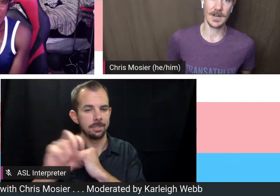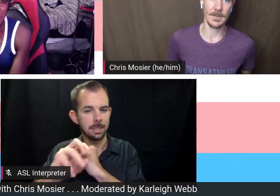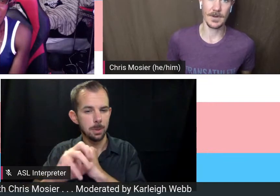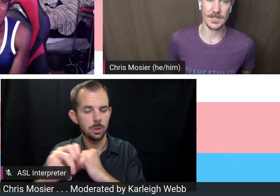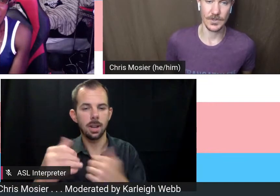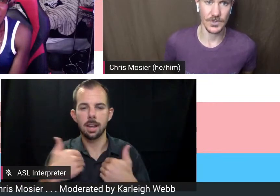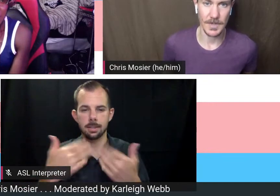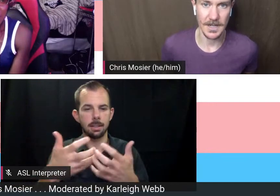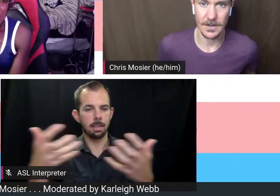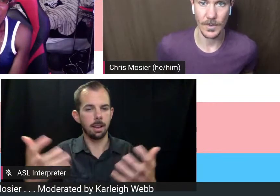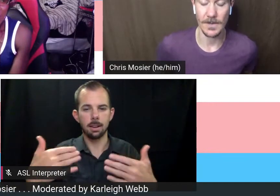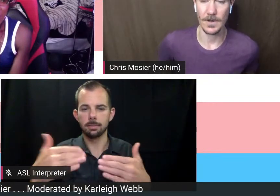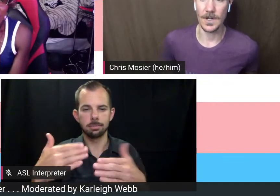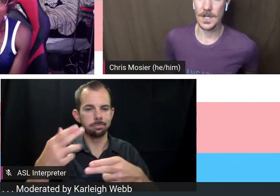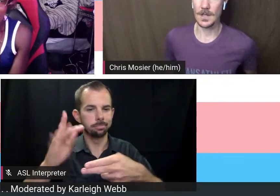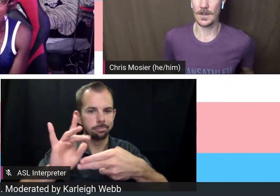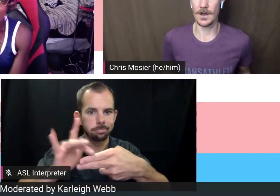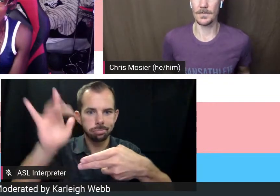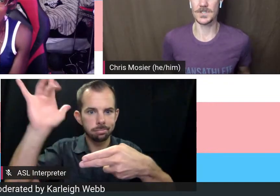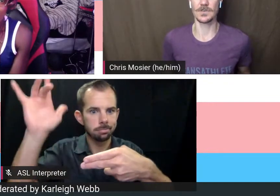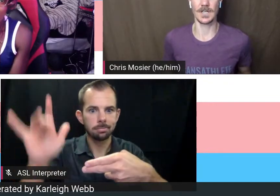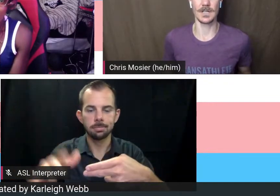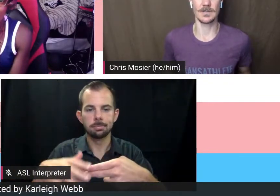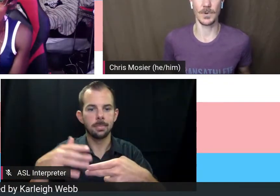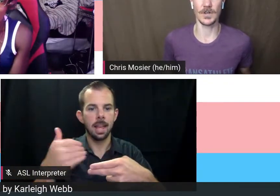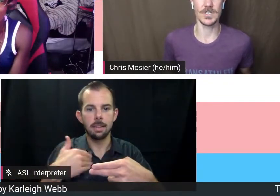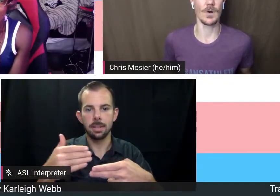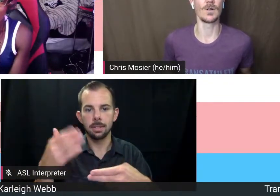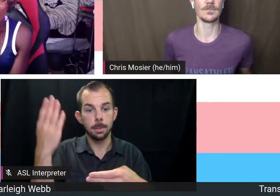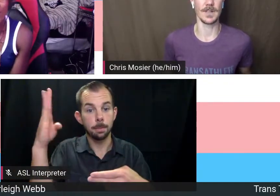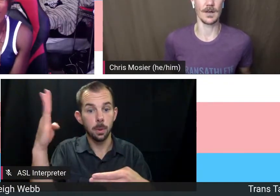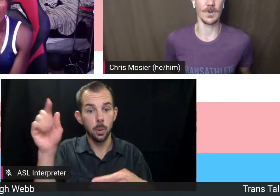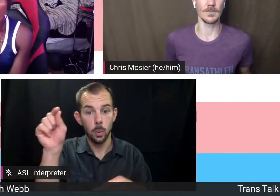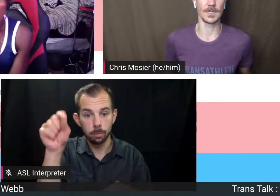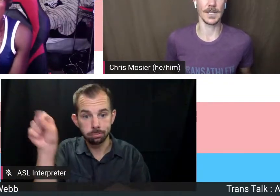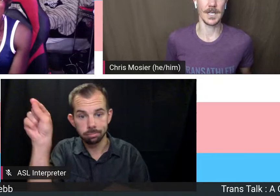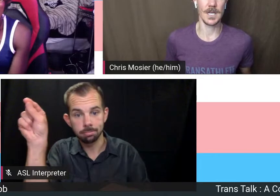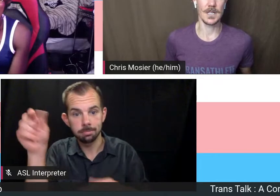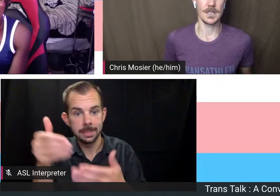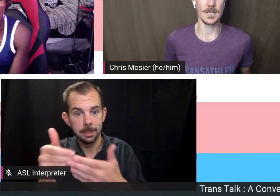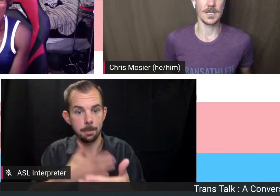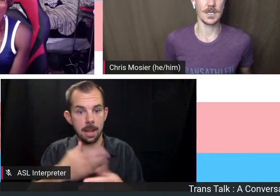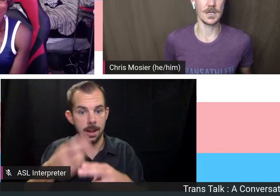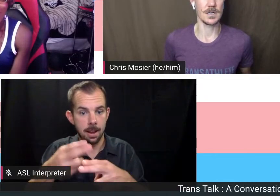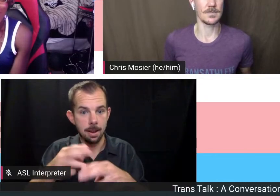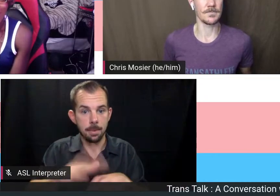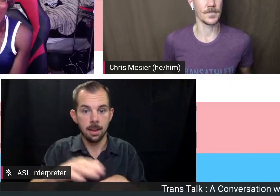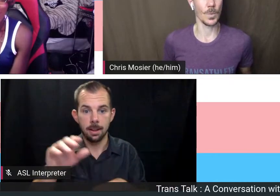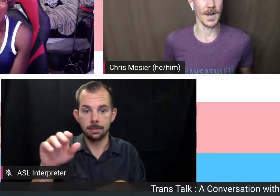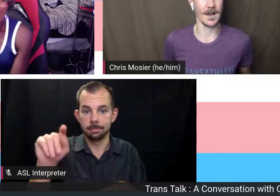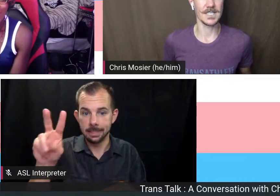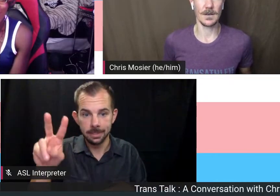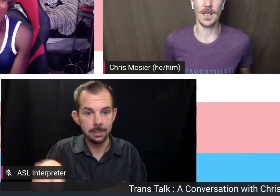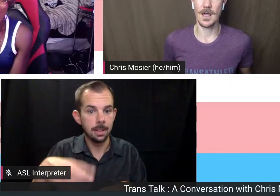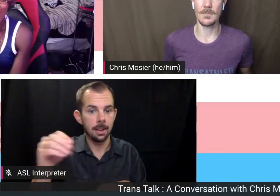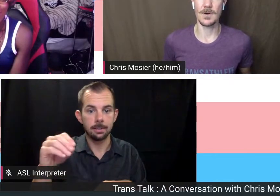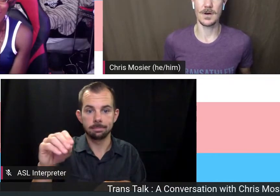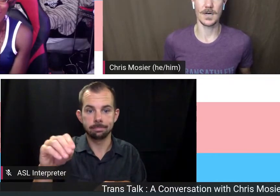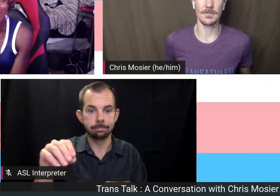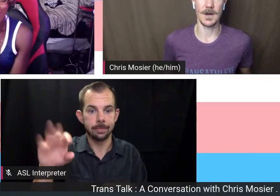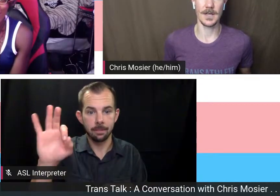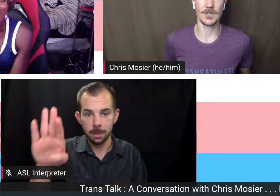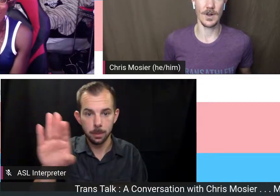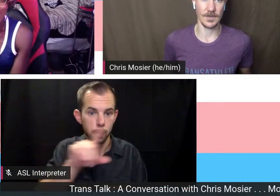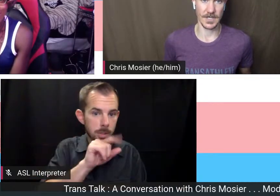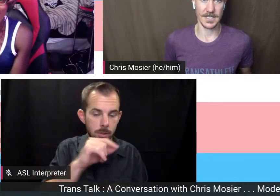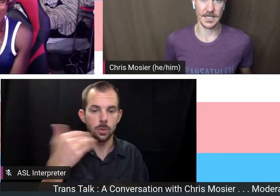by your name on social media or whatever. There's certainly perks to all of that, right? But like when I saw M